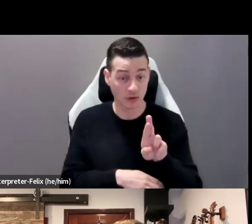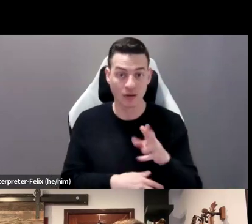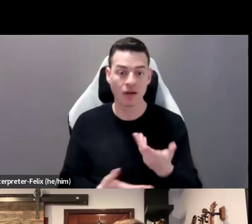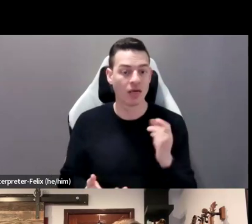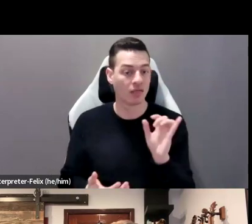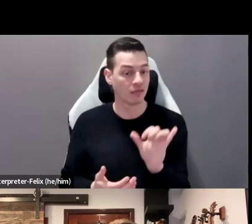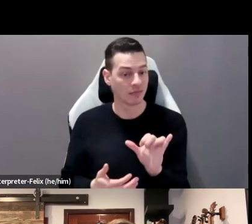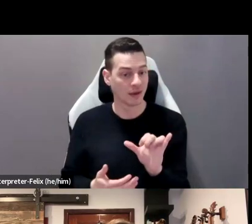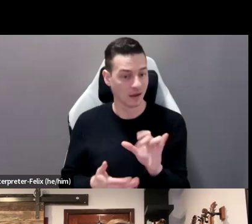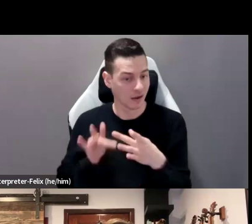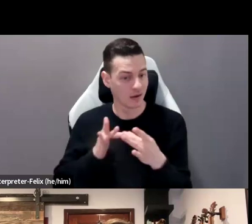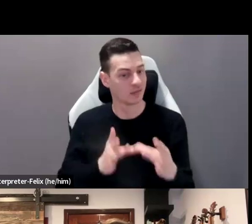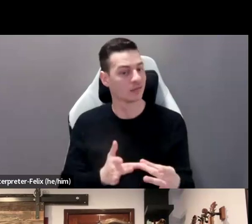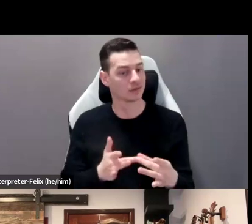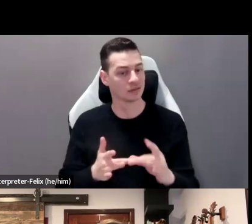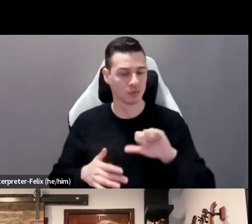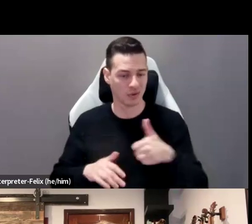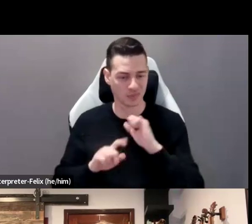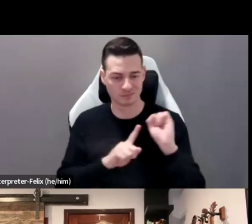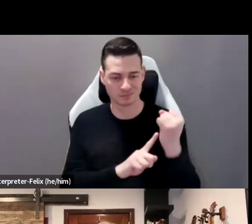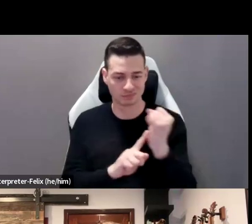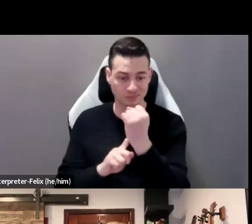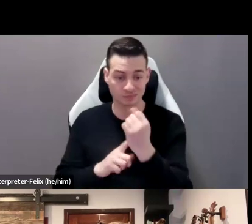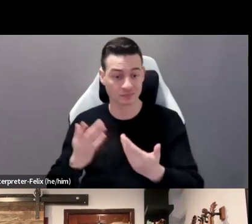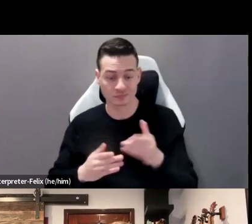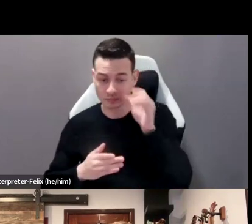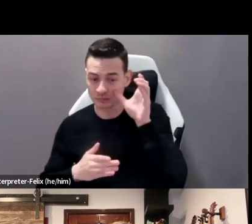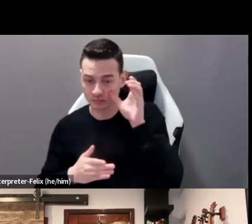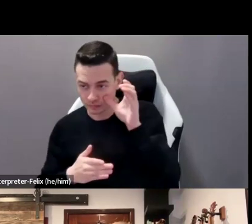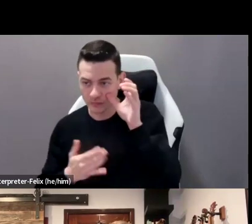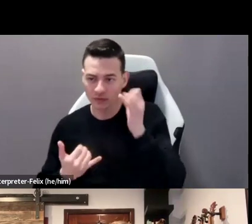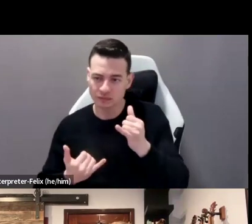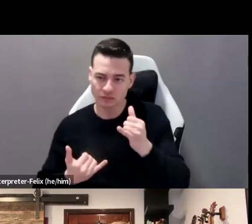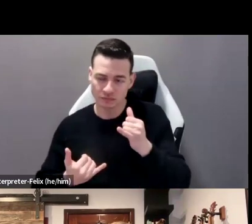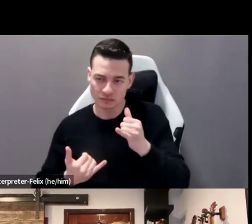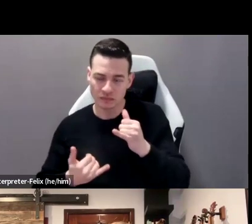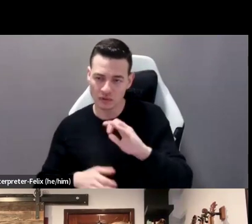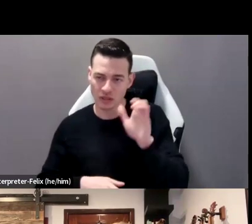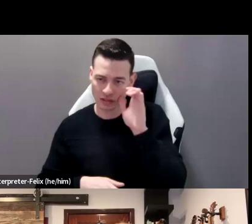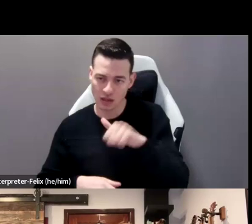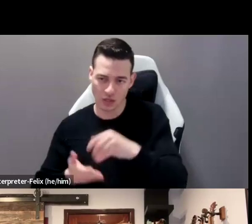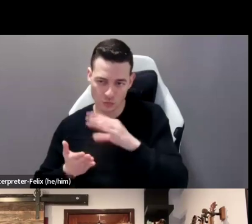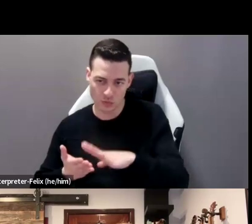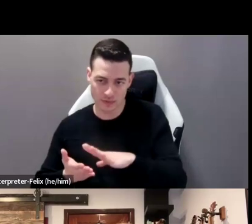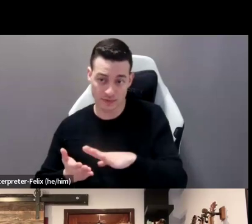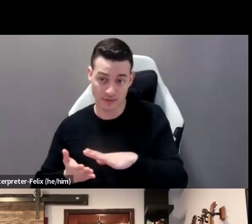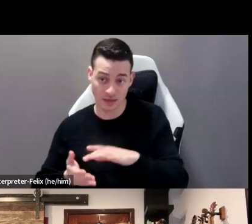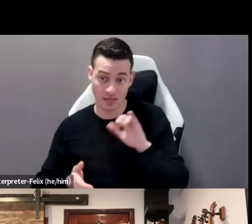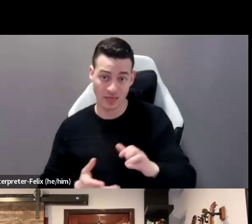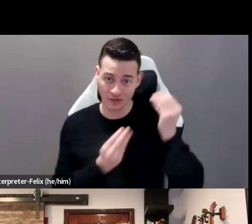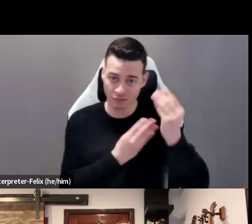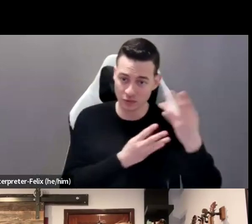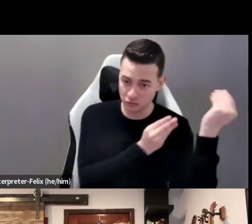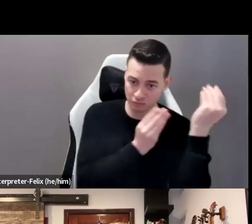never know how that can be replicated. Maybe the student then starts listening for other students who are saying, I'm a little scared,